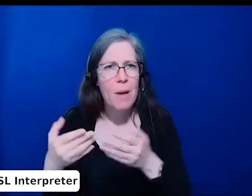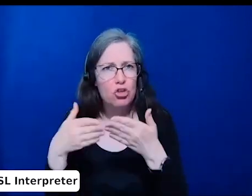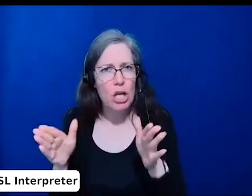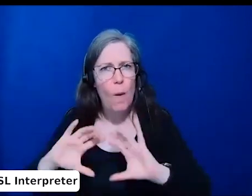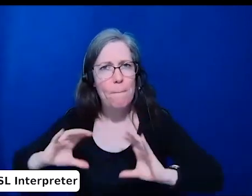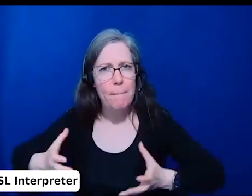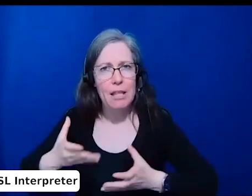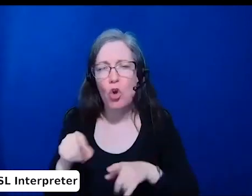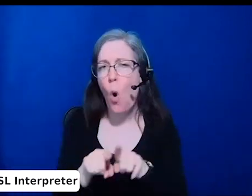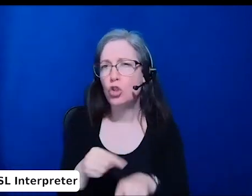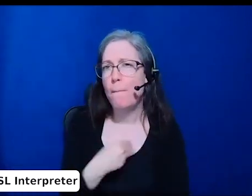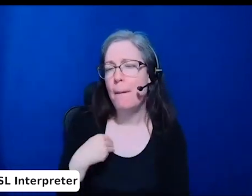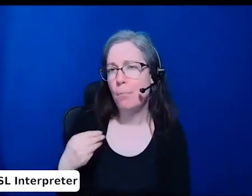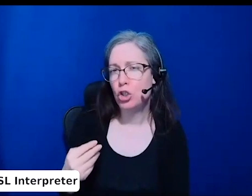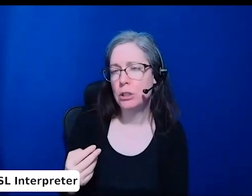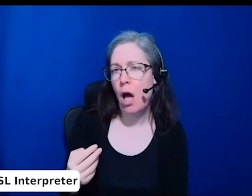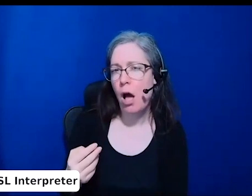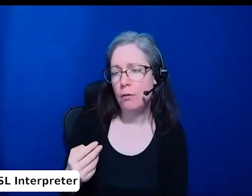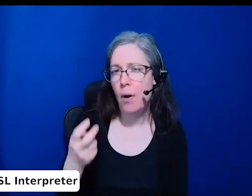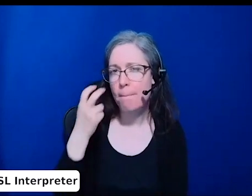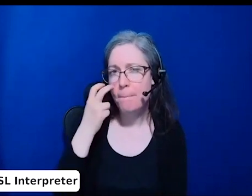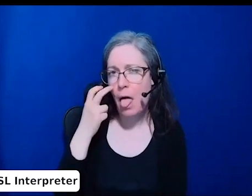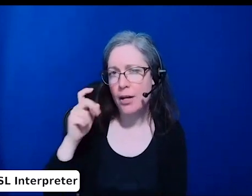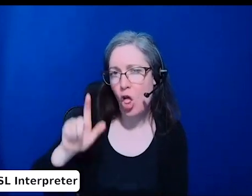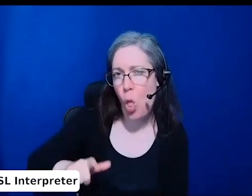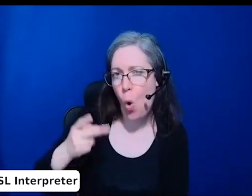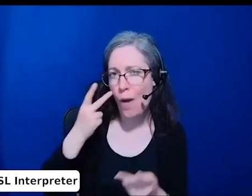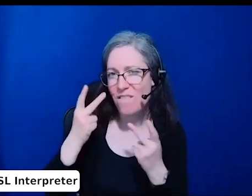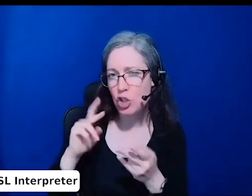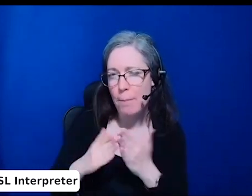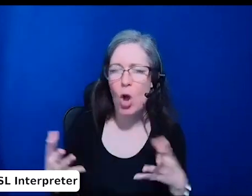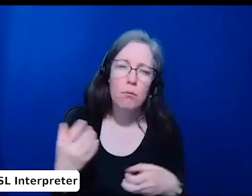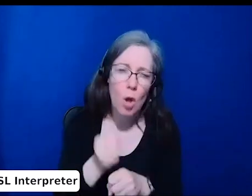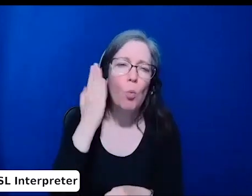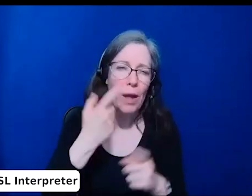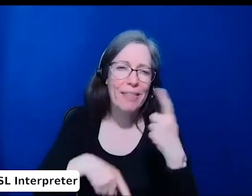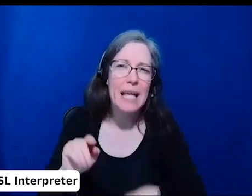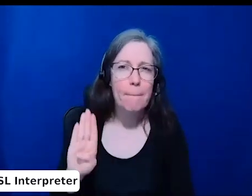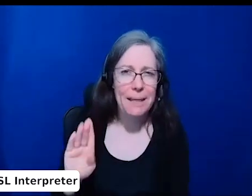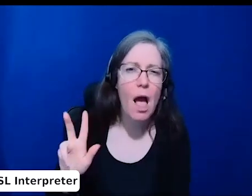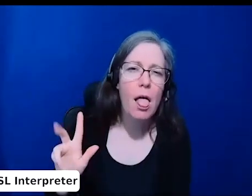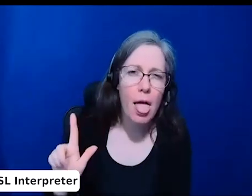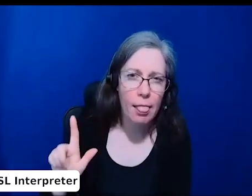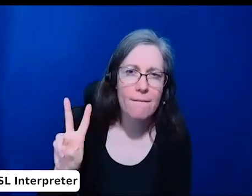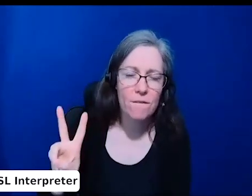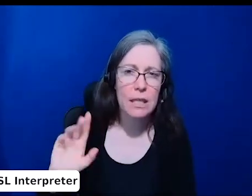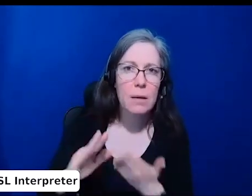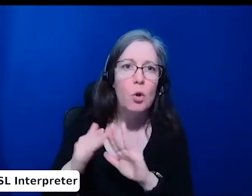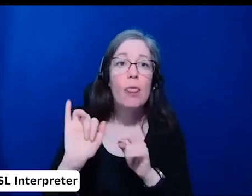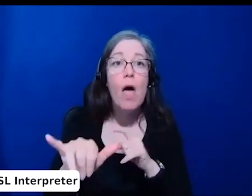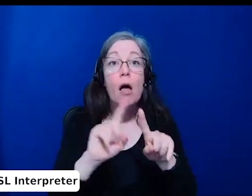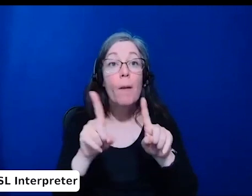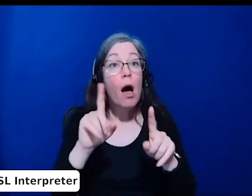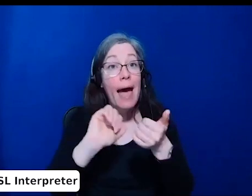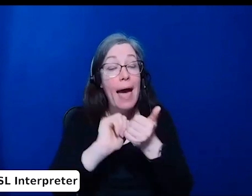vision community in particular? And also, how do data sonifications affect participant learning and enjoyment,